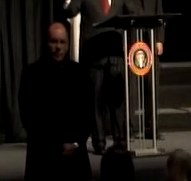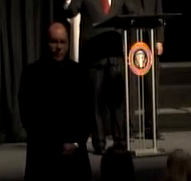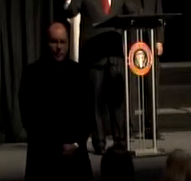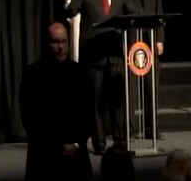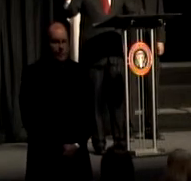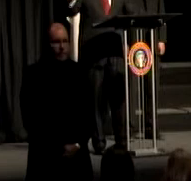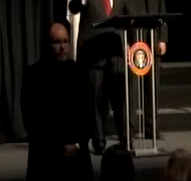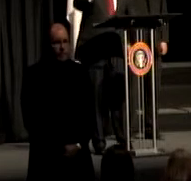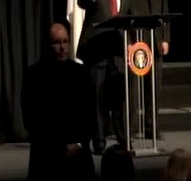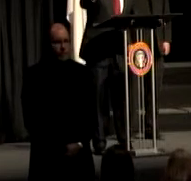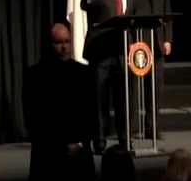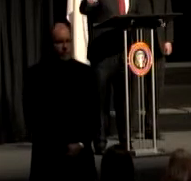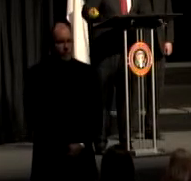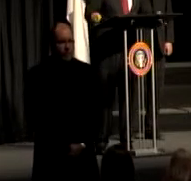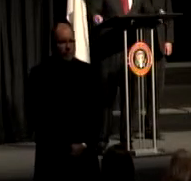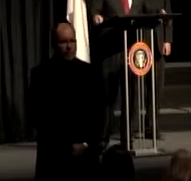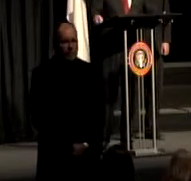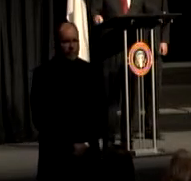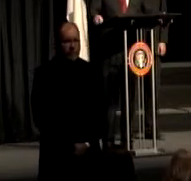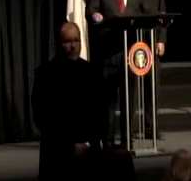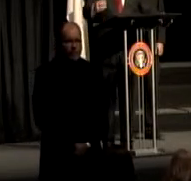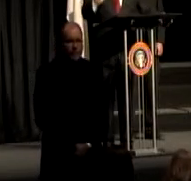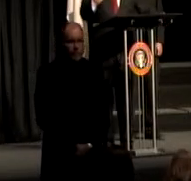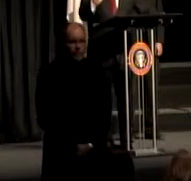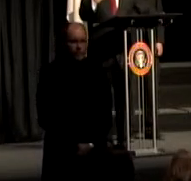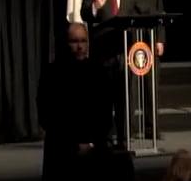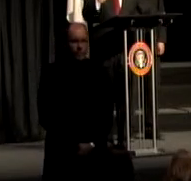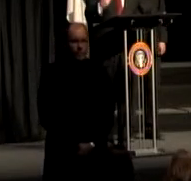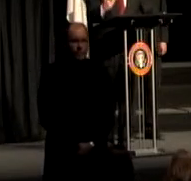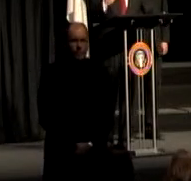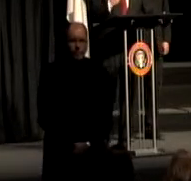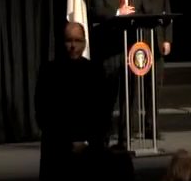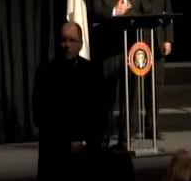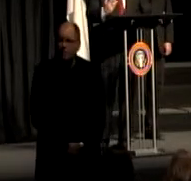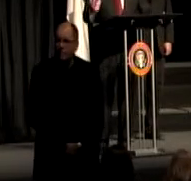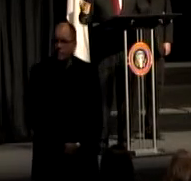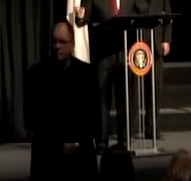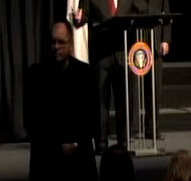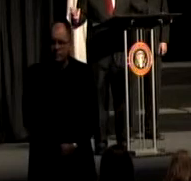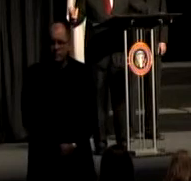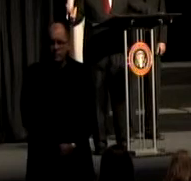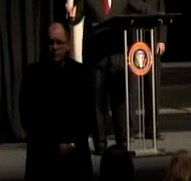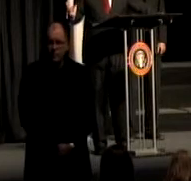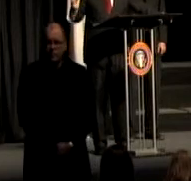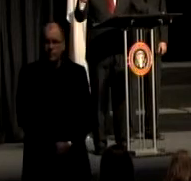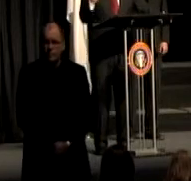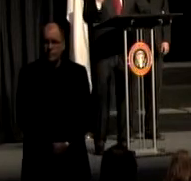what all about me he told me things that no one else knew